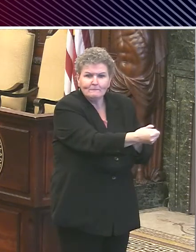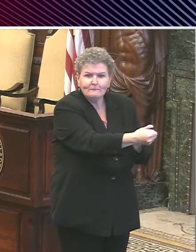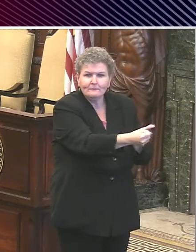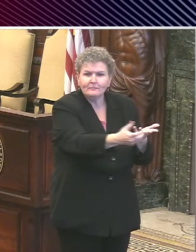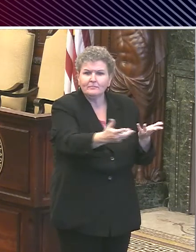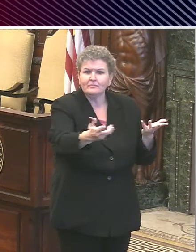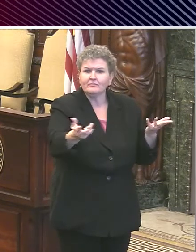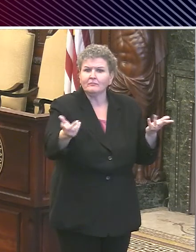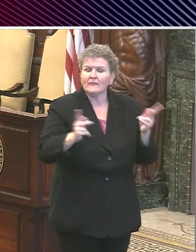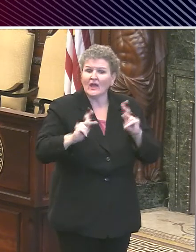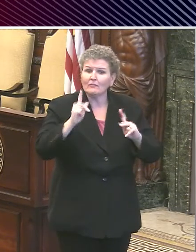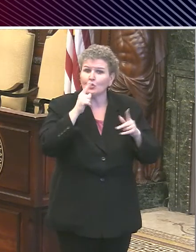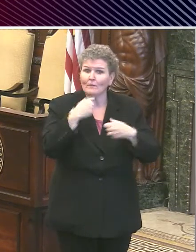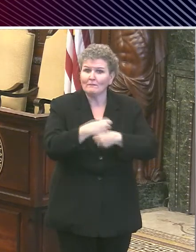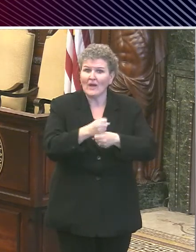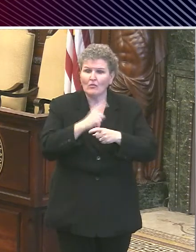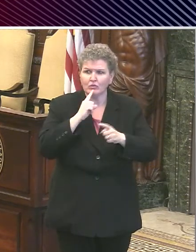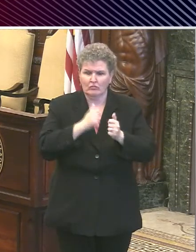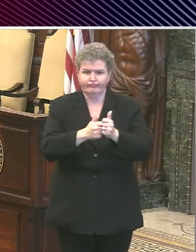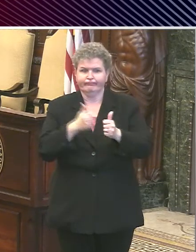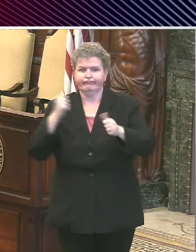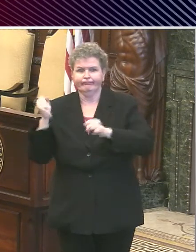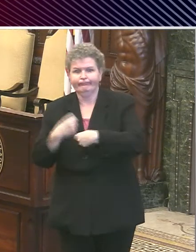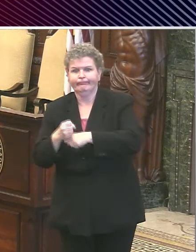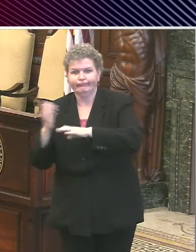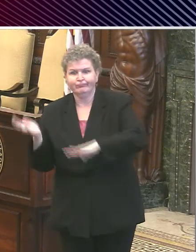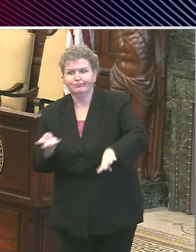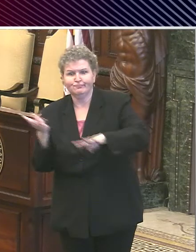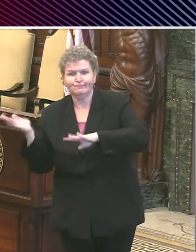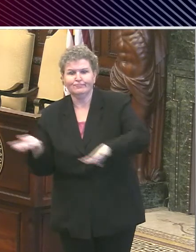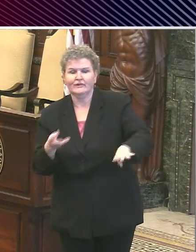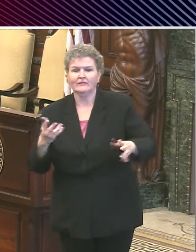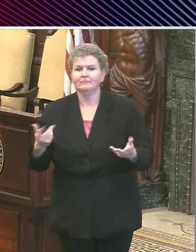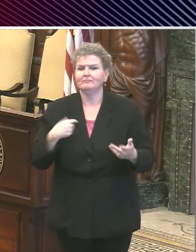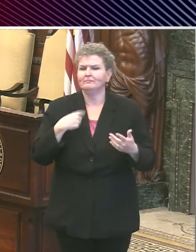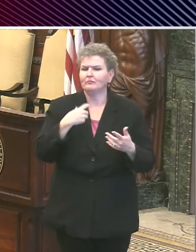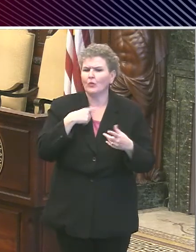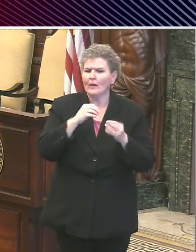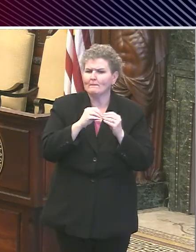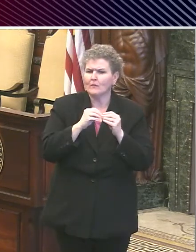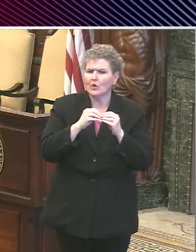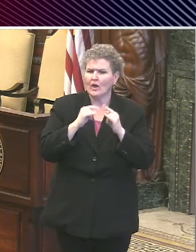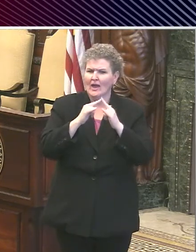behind. All right, we'll just build some campfires outside. Thank you.